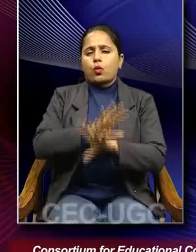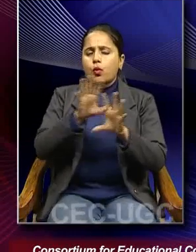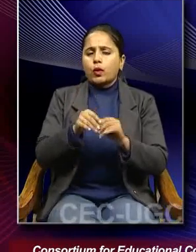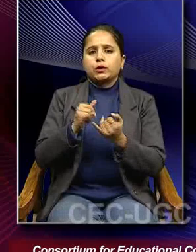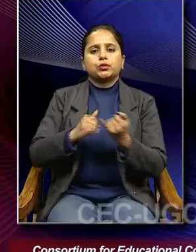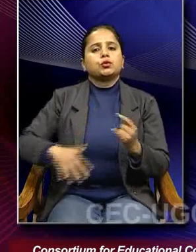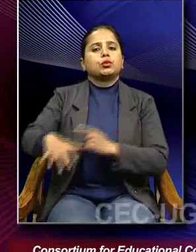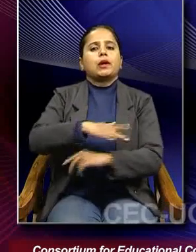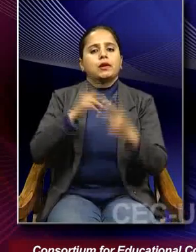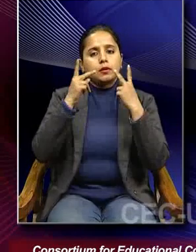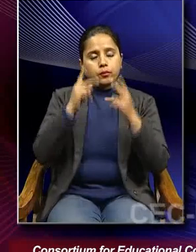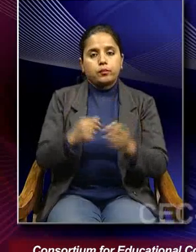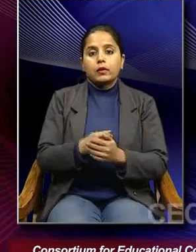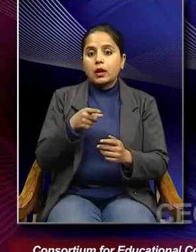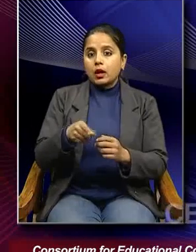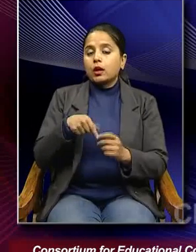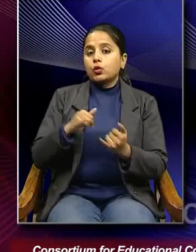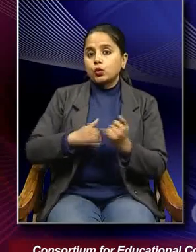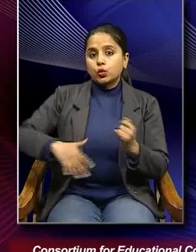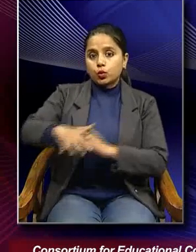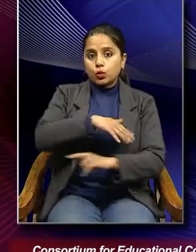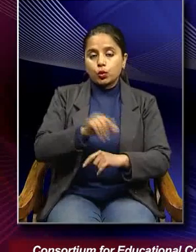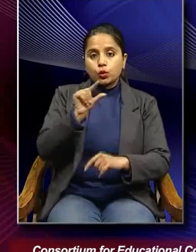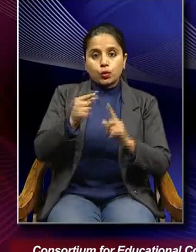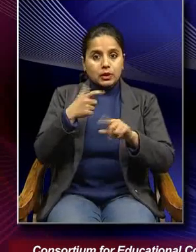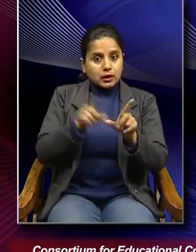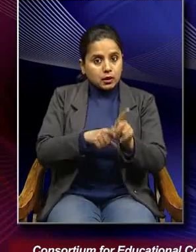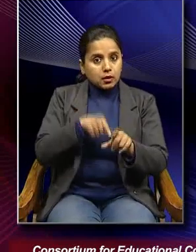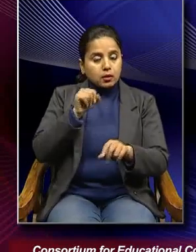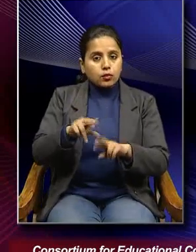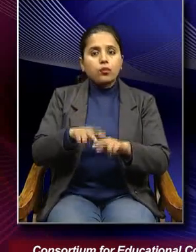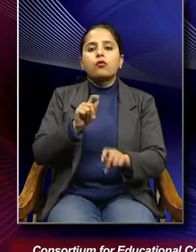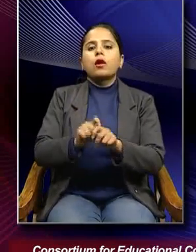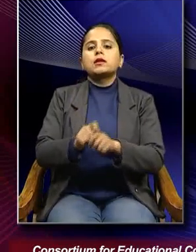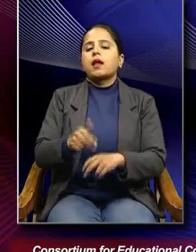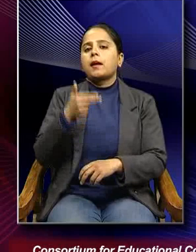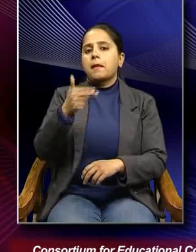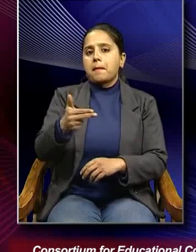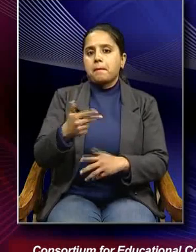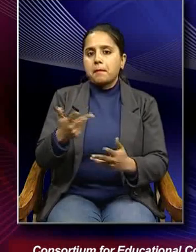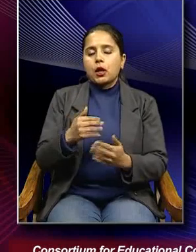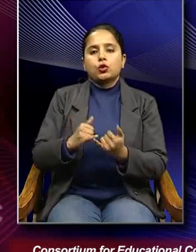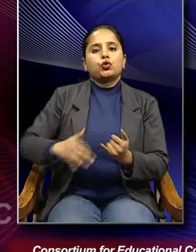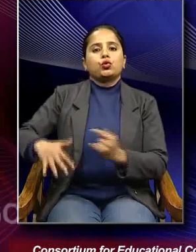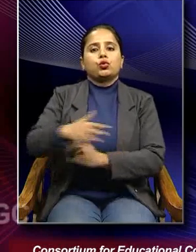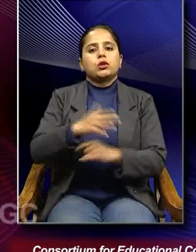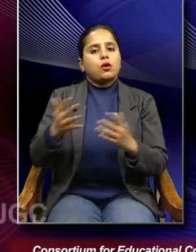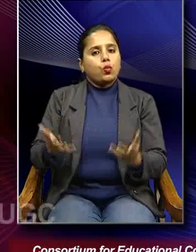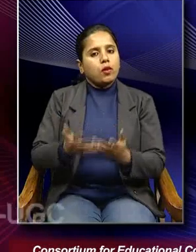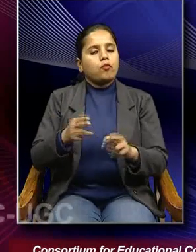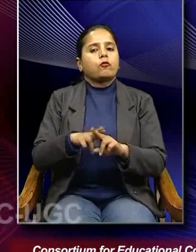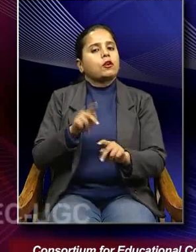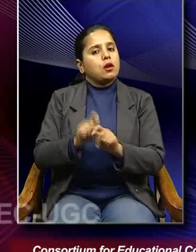society. Such a societal utility function is called as social welfare function.